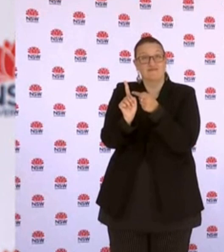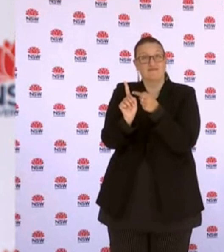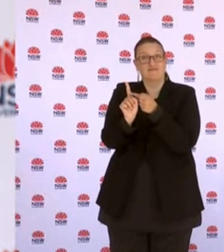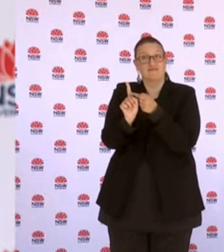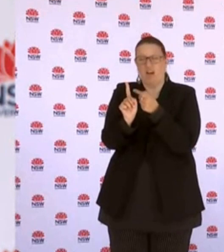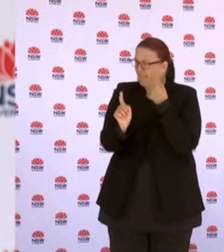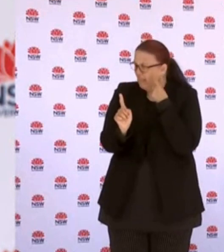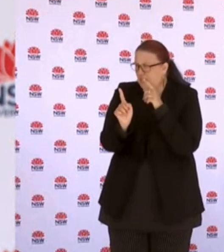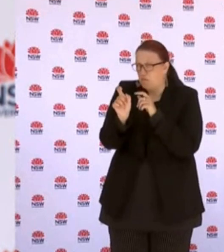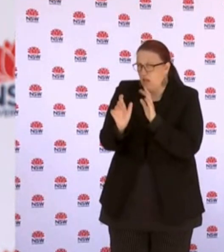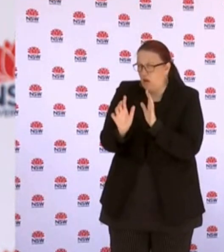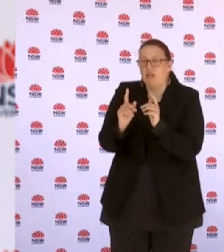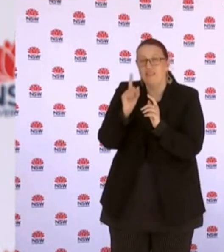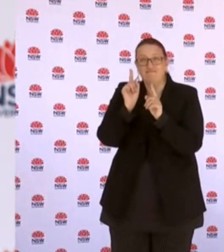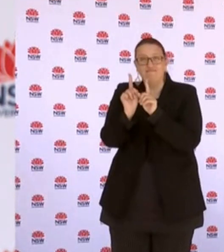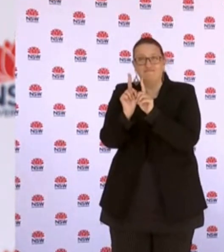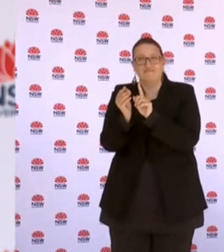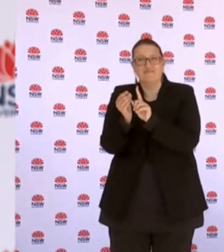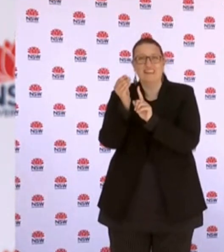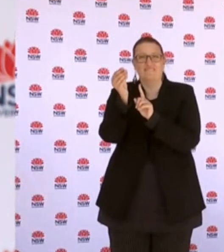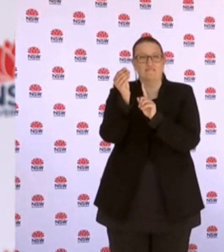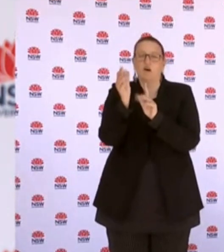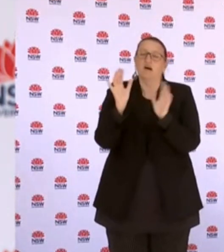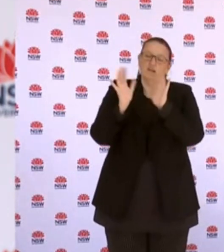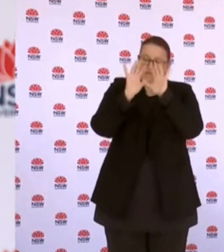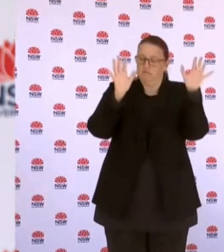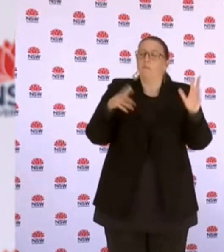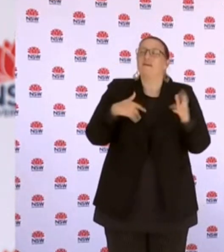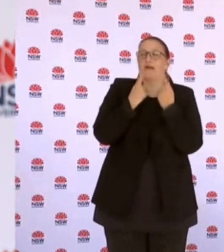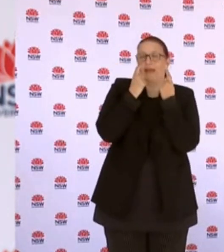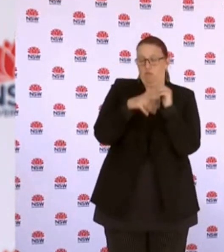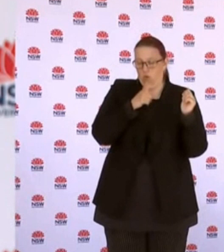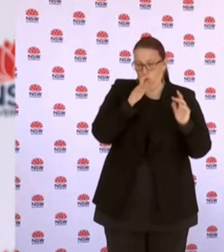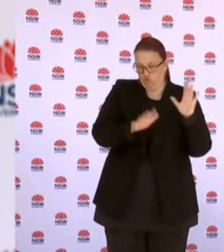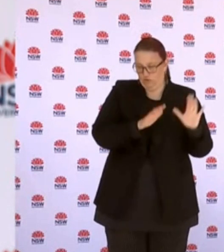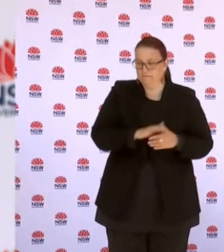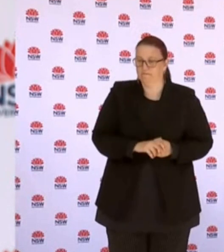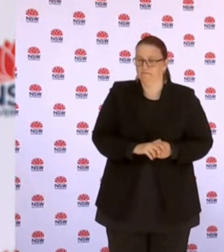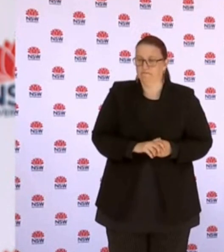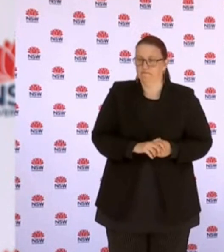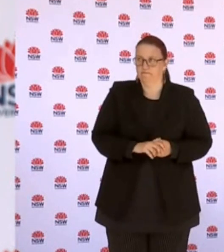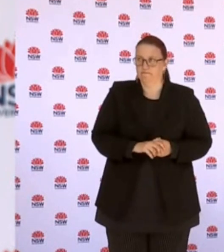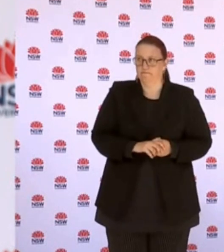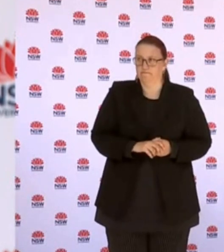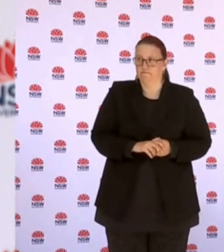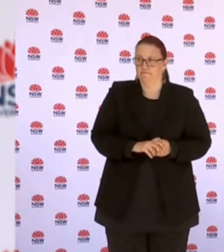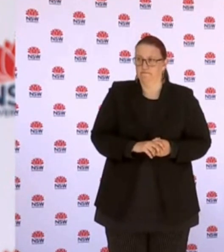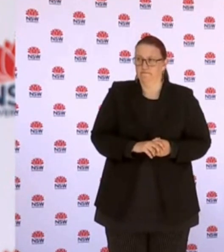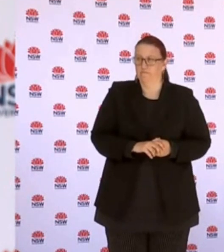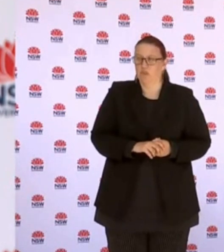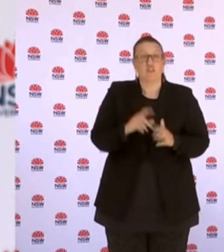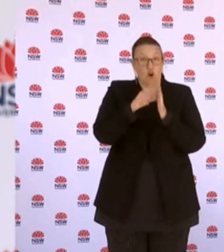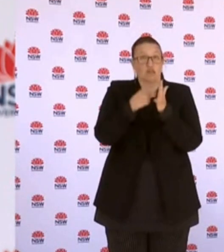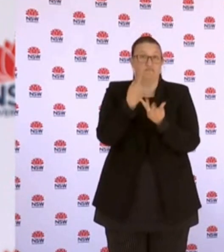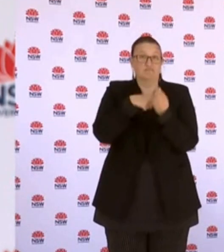think it was that support person anyway, gave, well, the result was, I'll be very careful what I say, but the obstetrician ended up with COVID